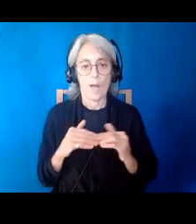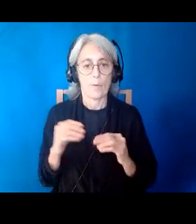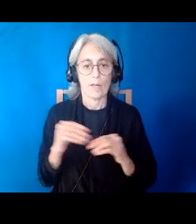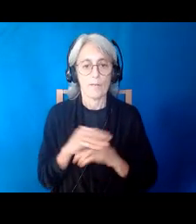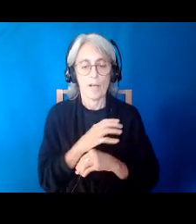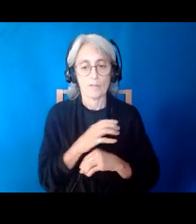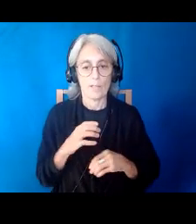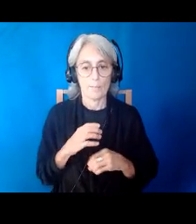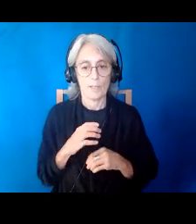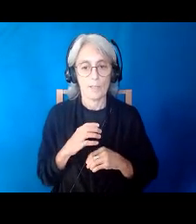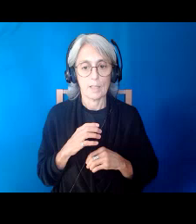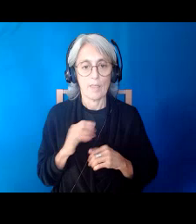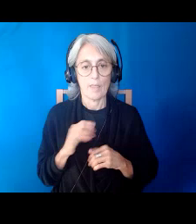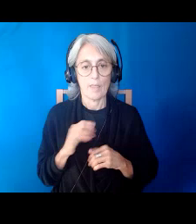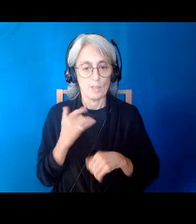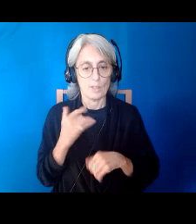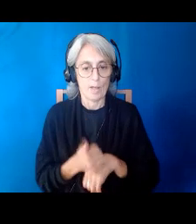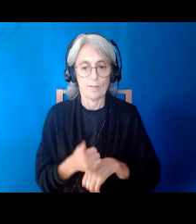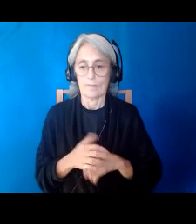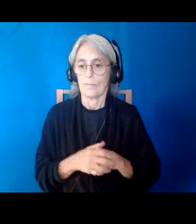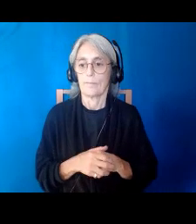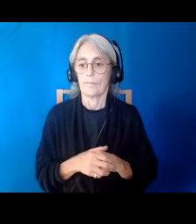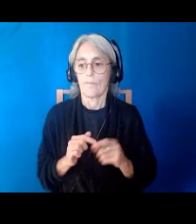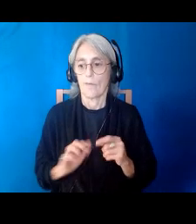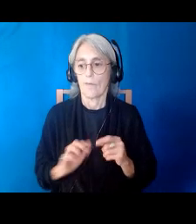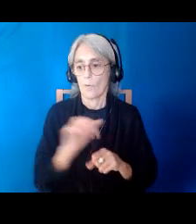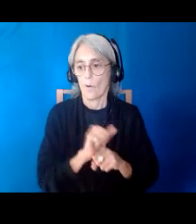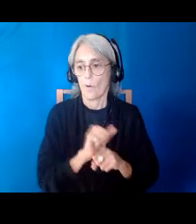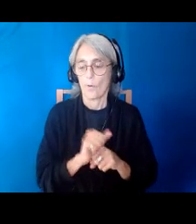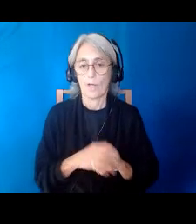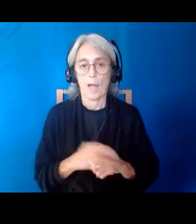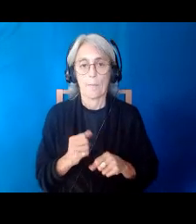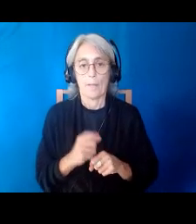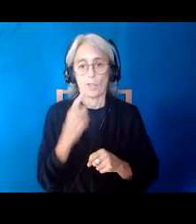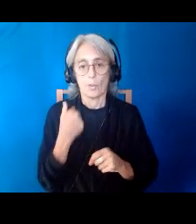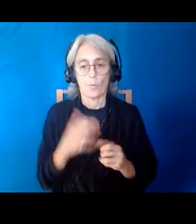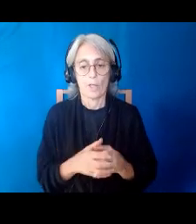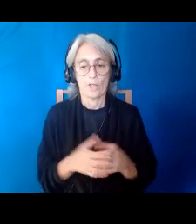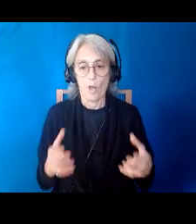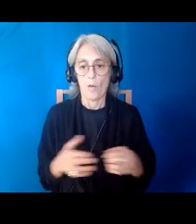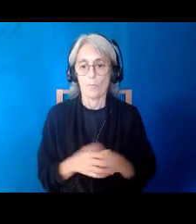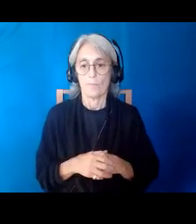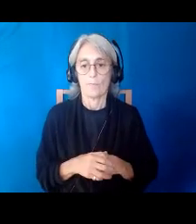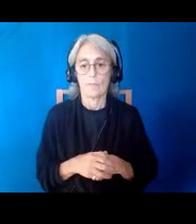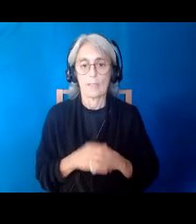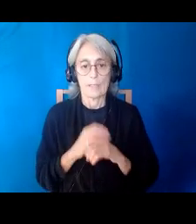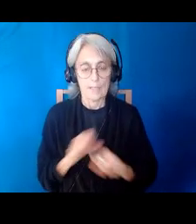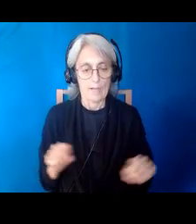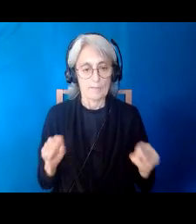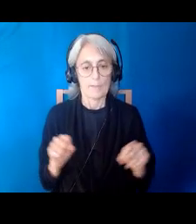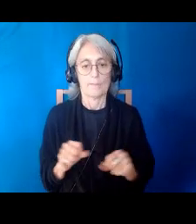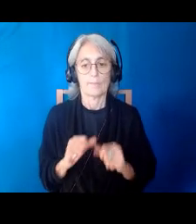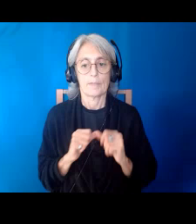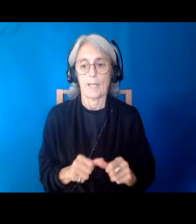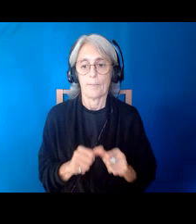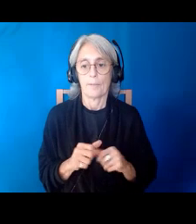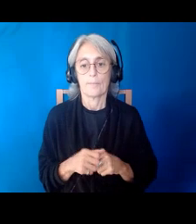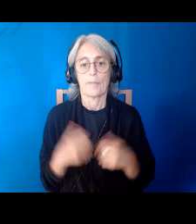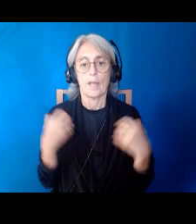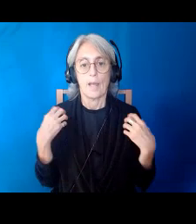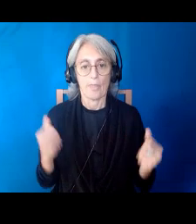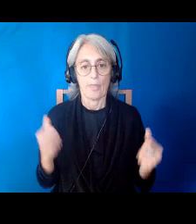Committee exists through your efforts to ensure that we grow, that we do so with safety, sustainability, and healthy